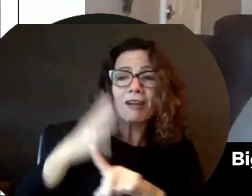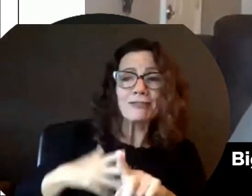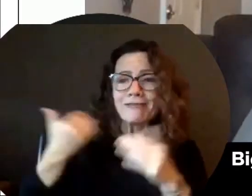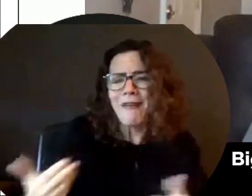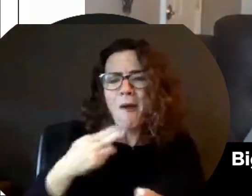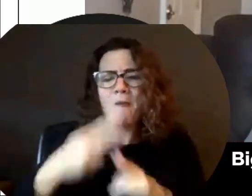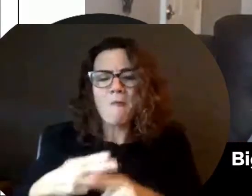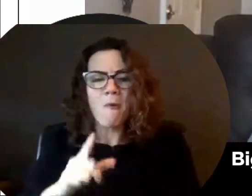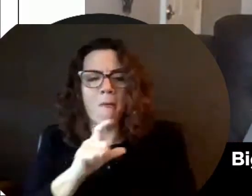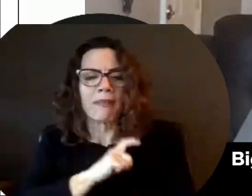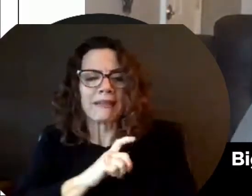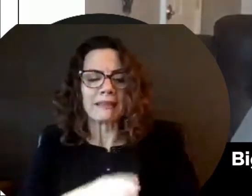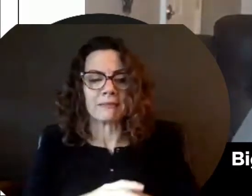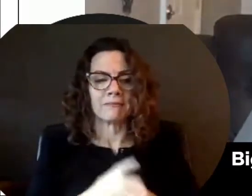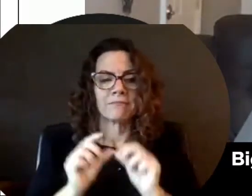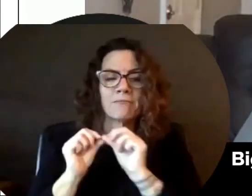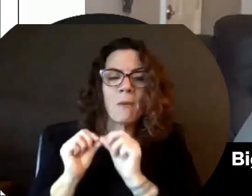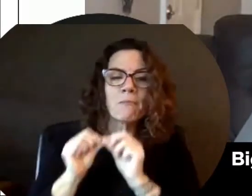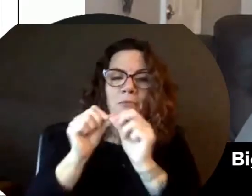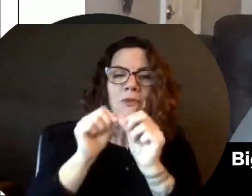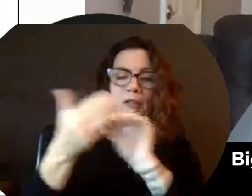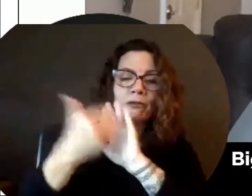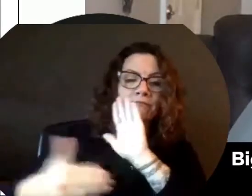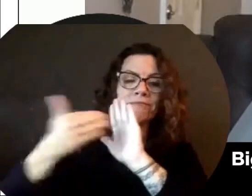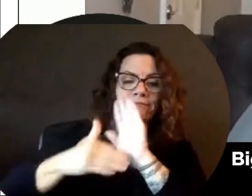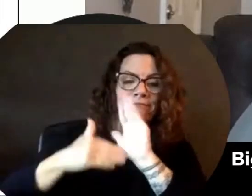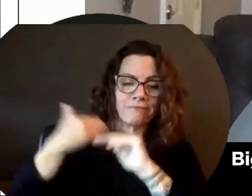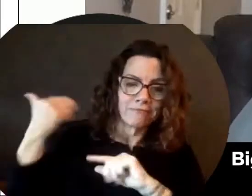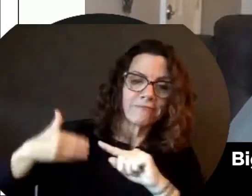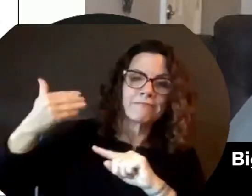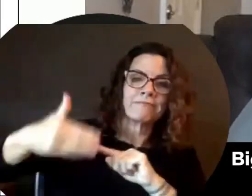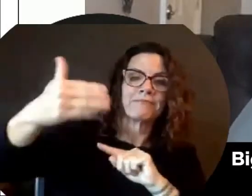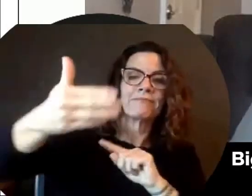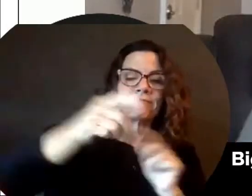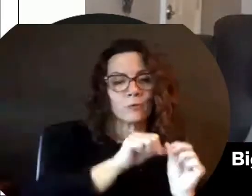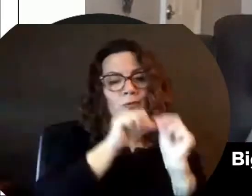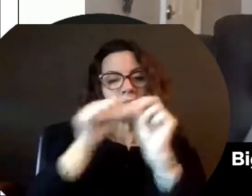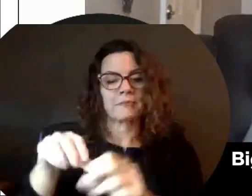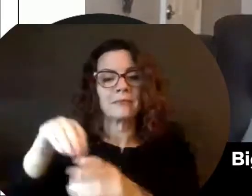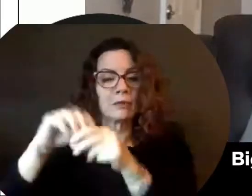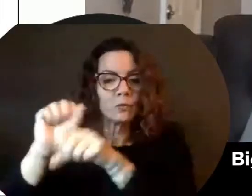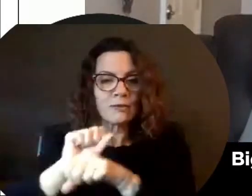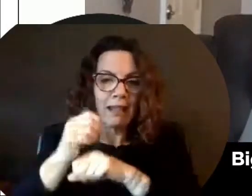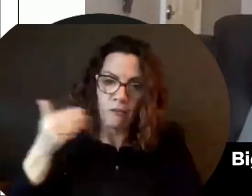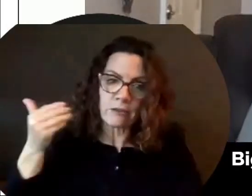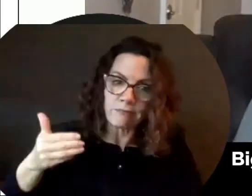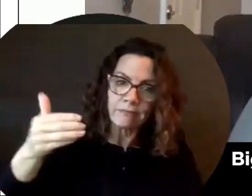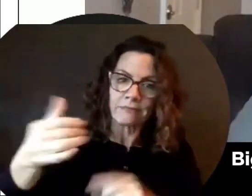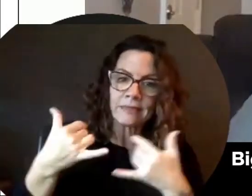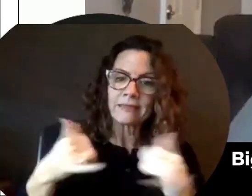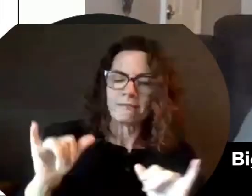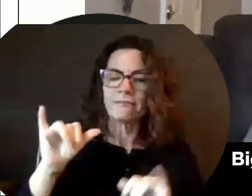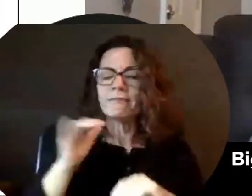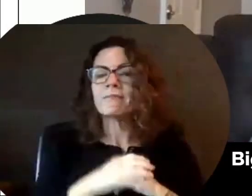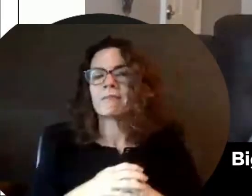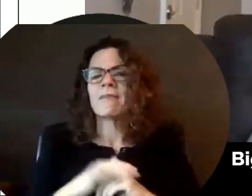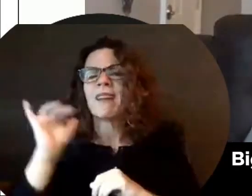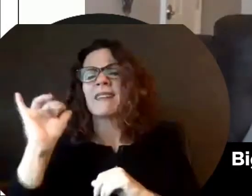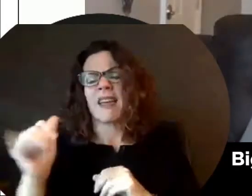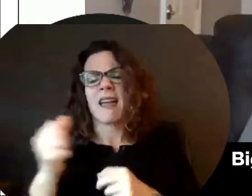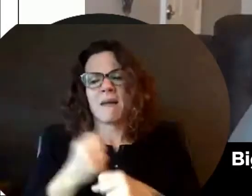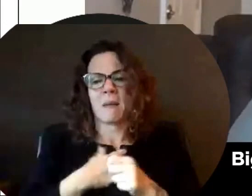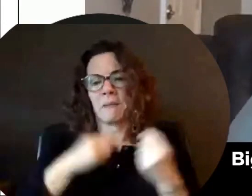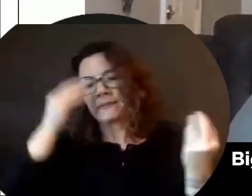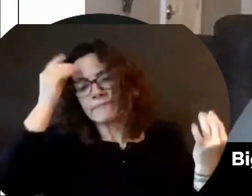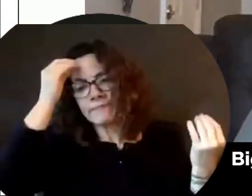right? And it made me also think about like when they were talking about, it made me think back when we're talking about like how what's introduced to their